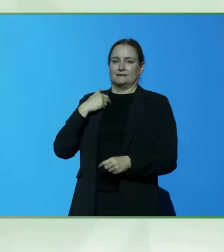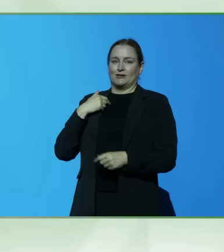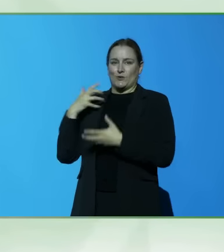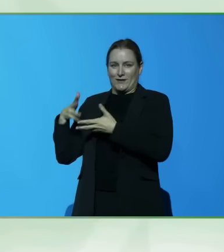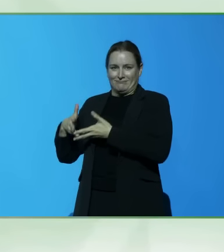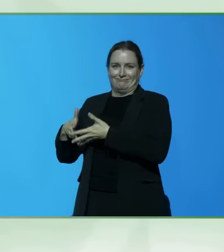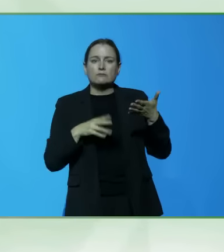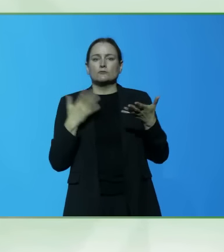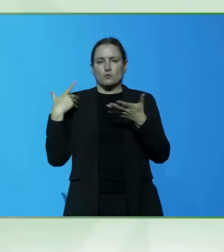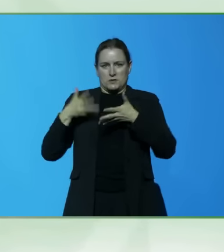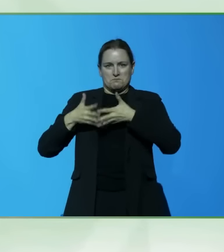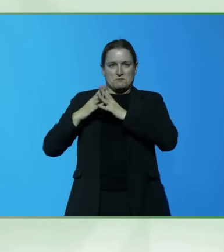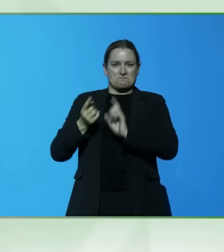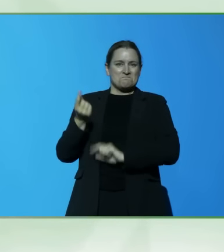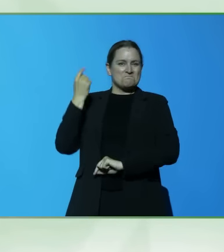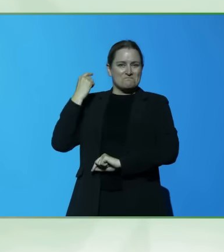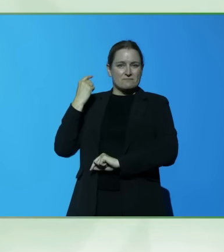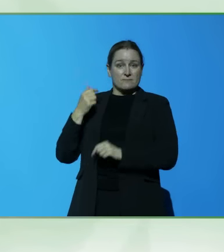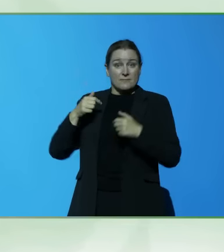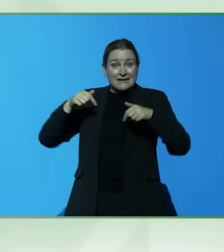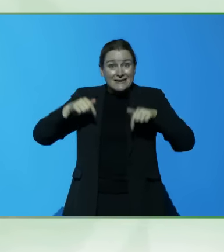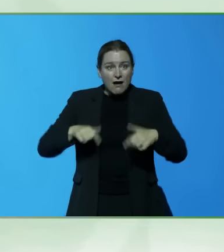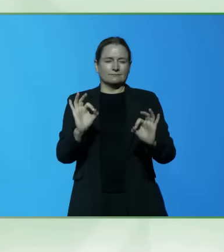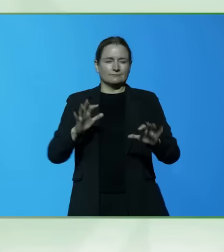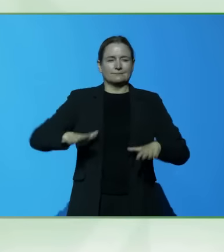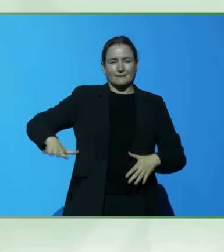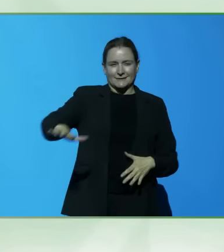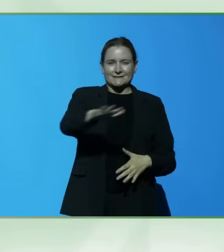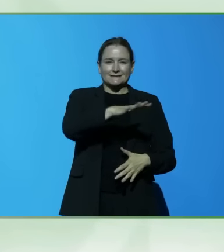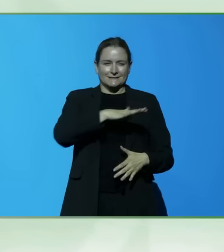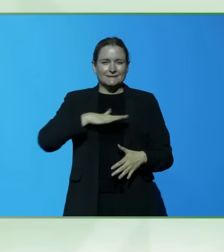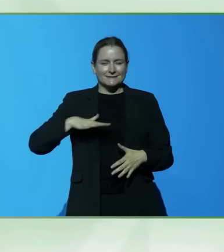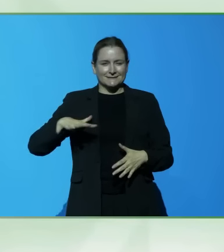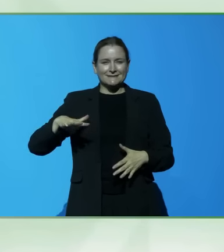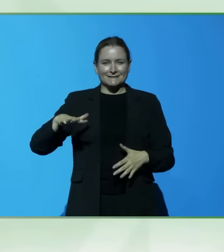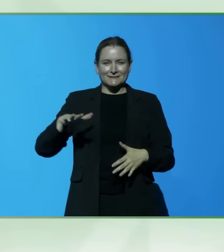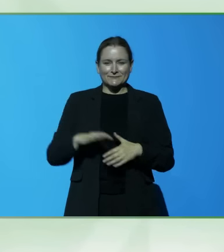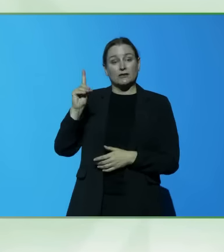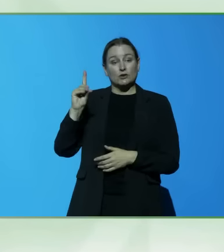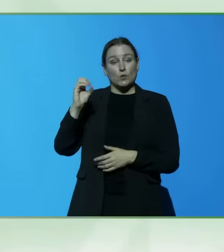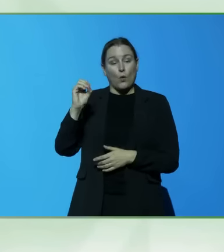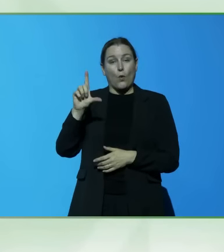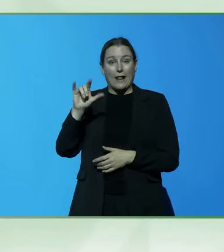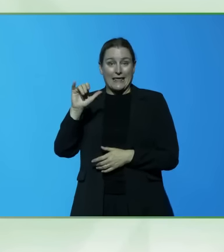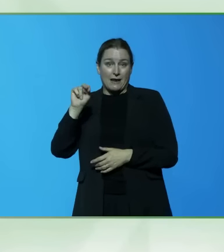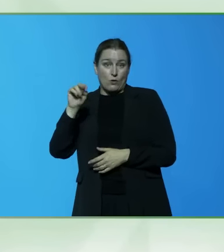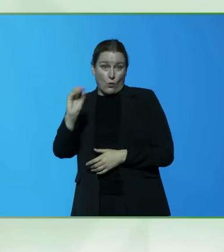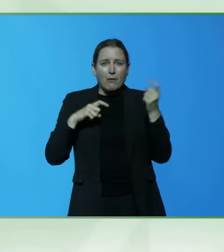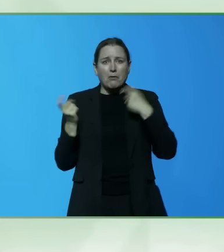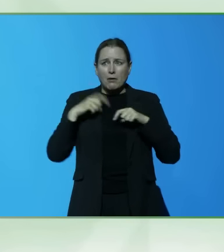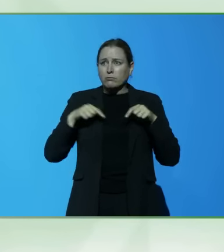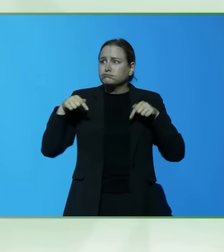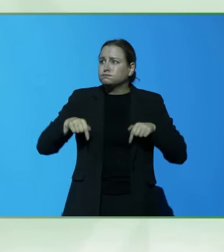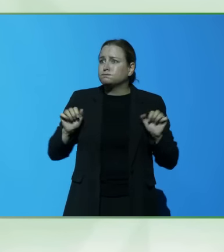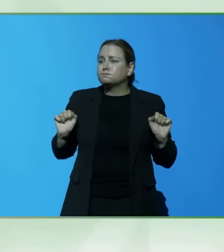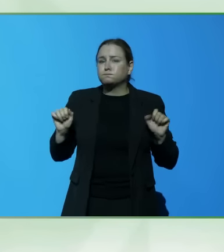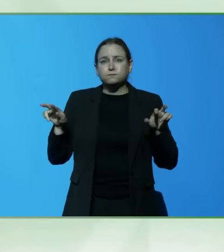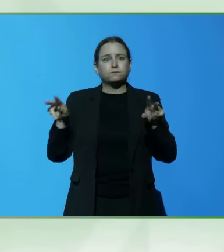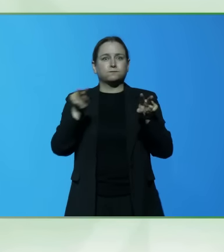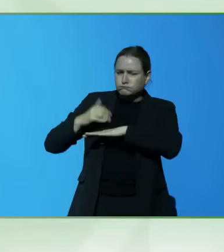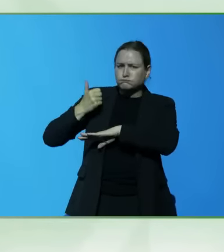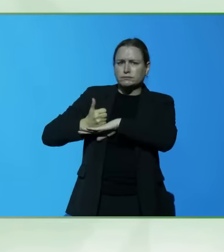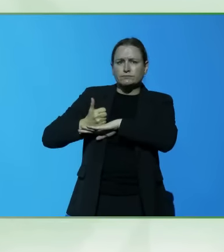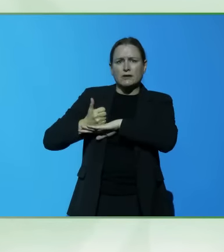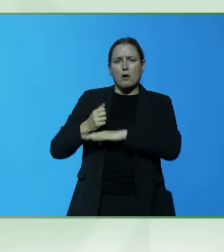the UN mission. The Director General Brandolino office at Vienna marks